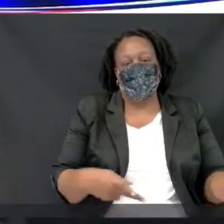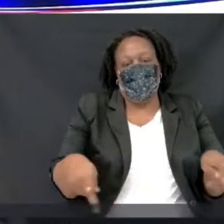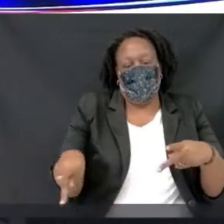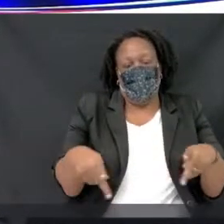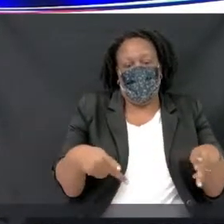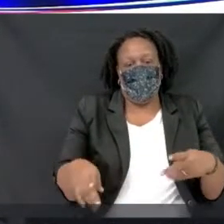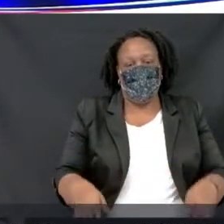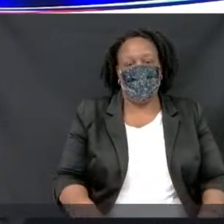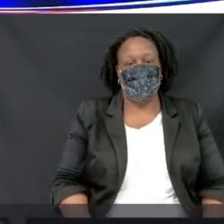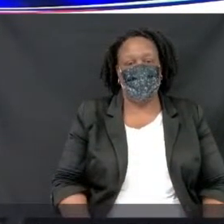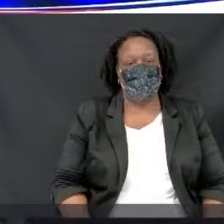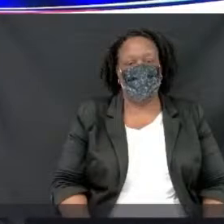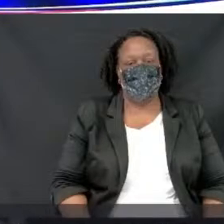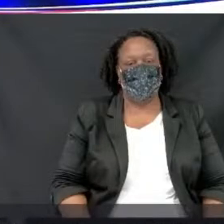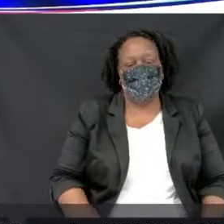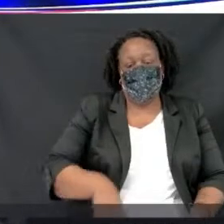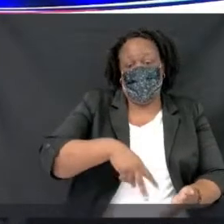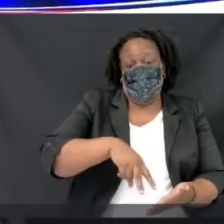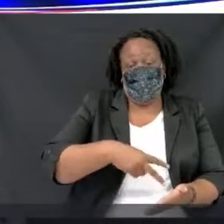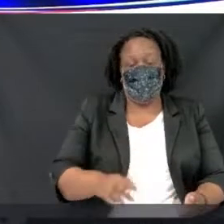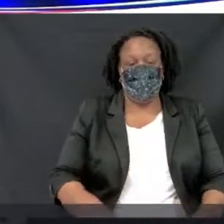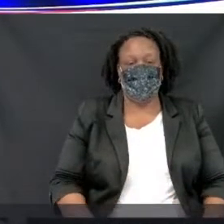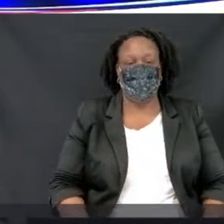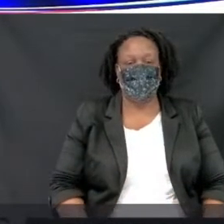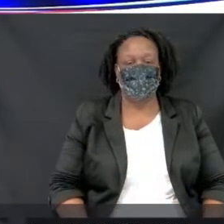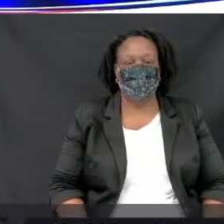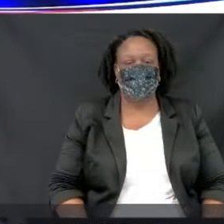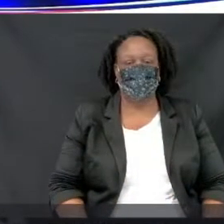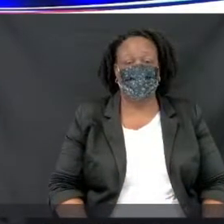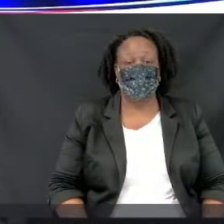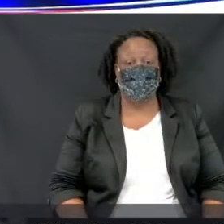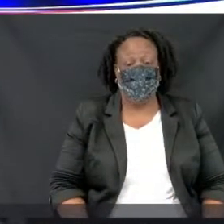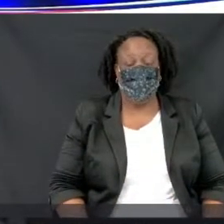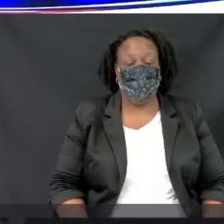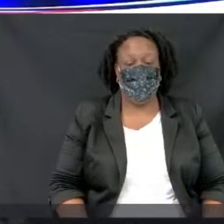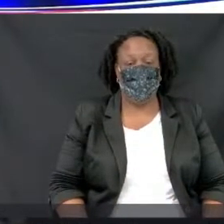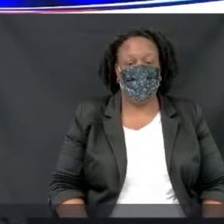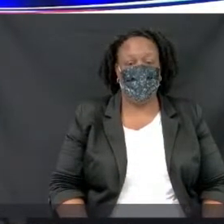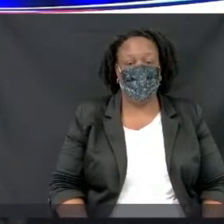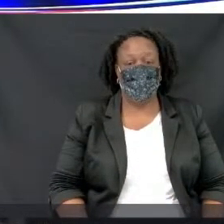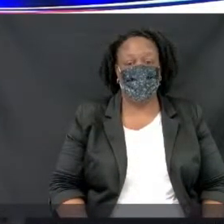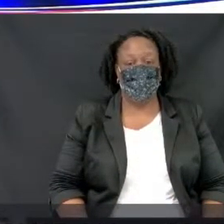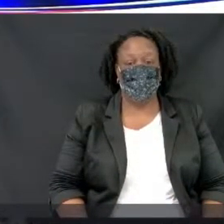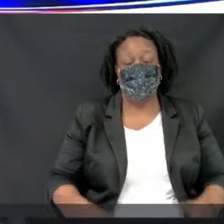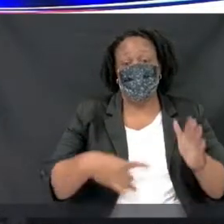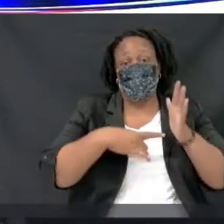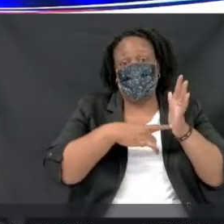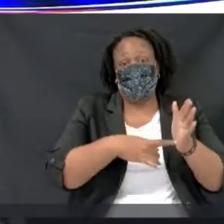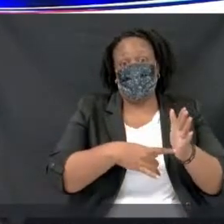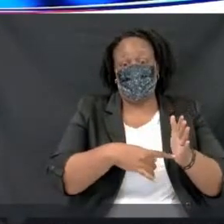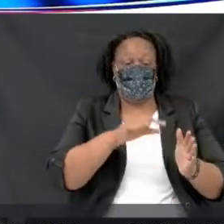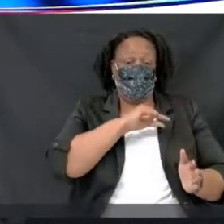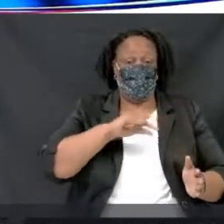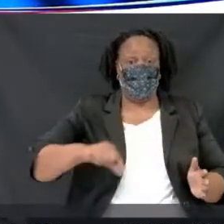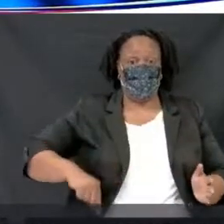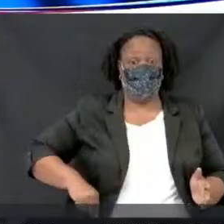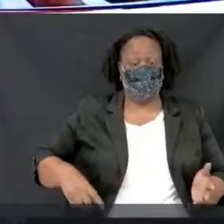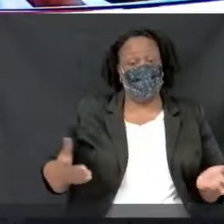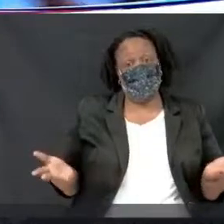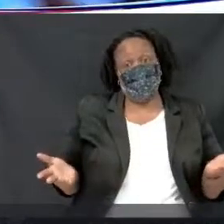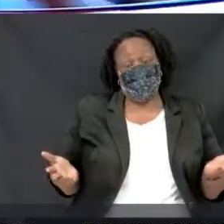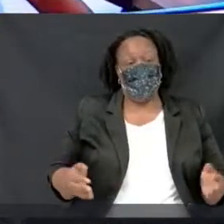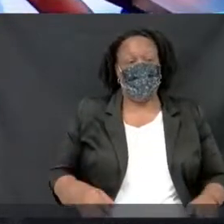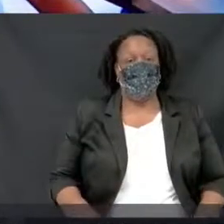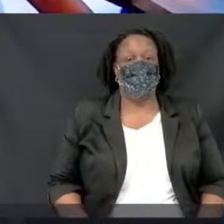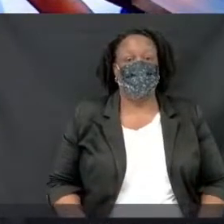fined. Again, we remind you that we are not out of the woods. We are still in a pandemic and therefore have to continue